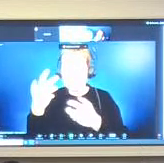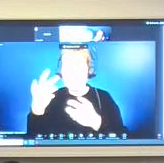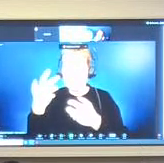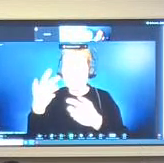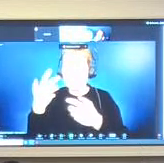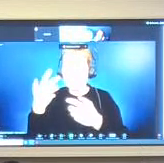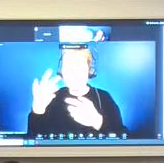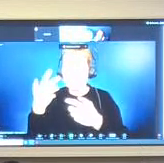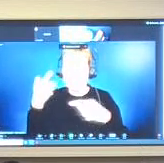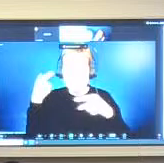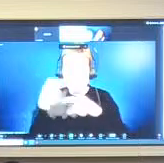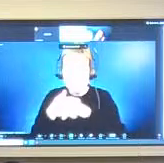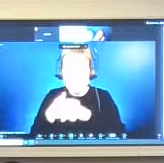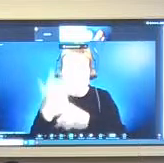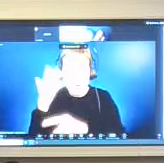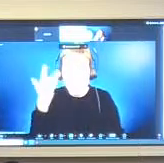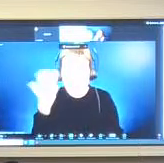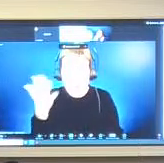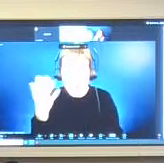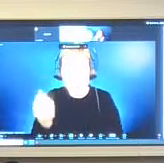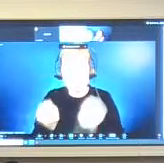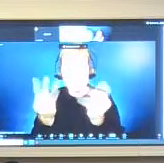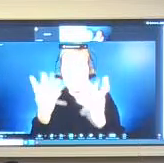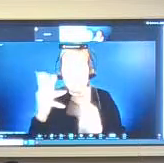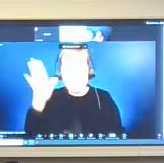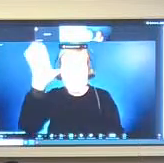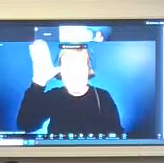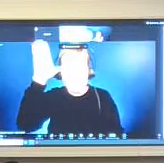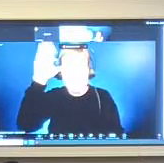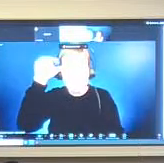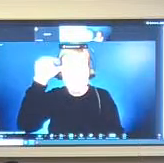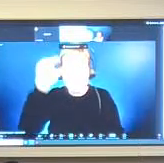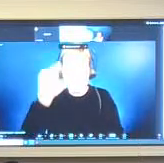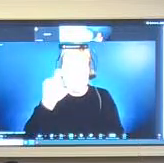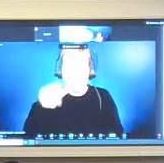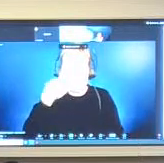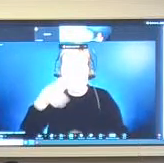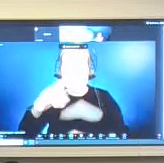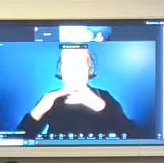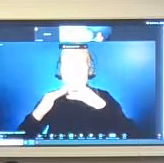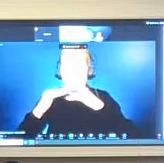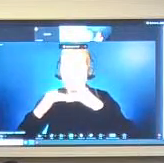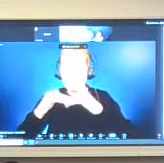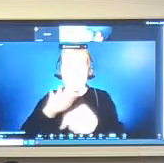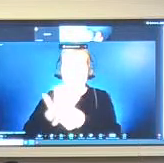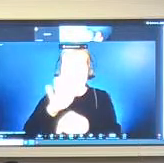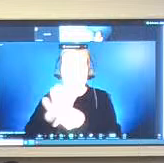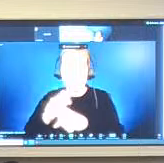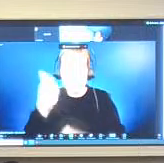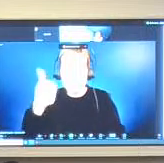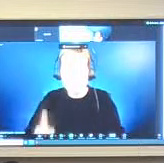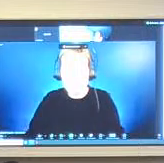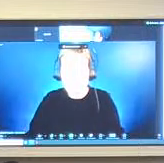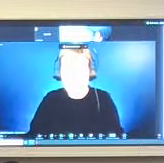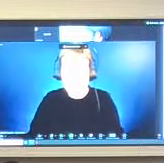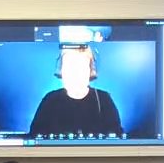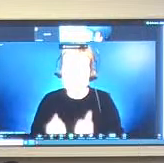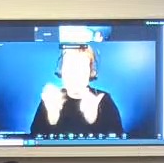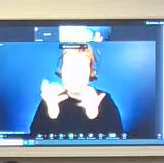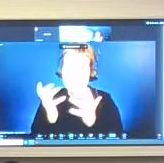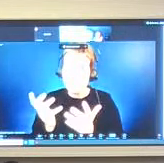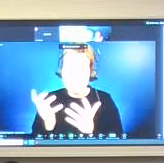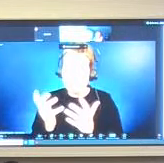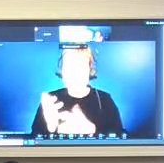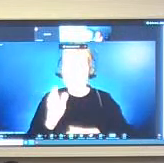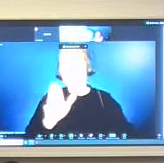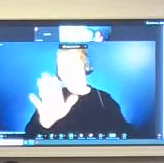we need that. And that's why I love the idea of the wheelchairs and the